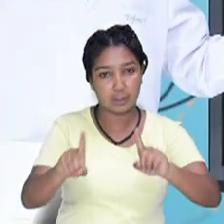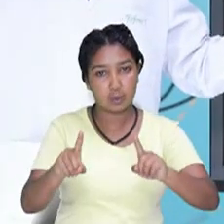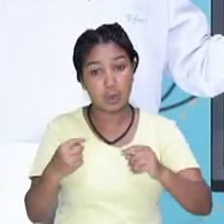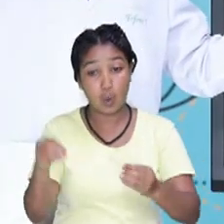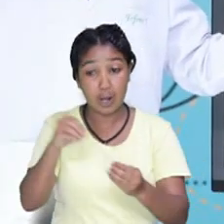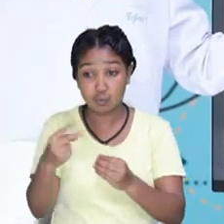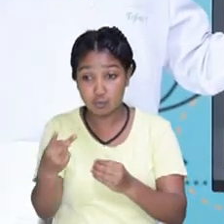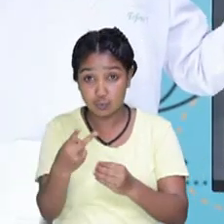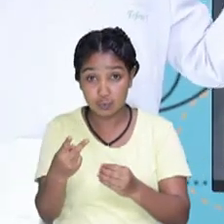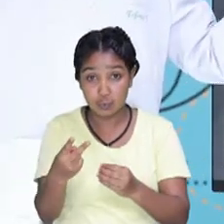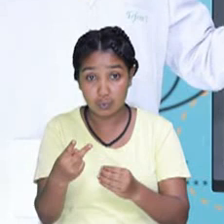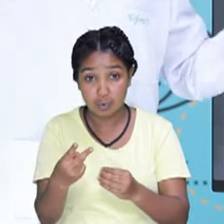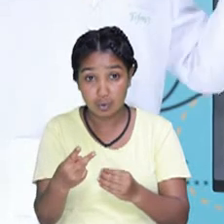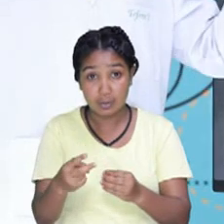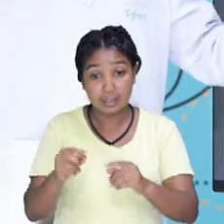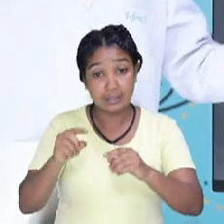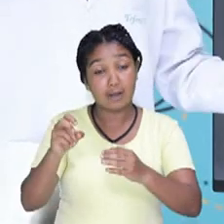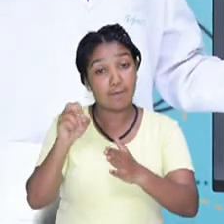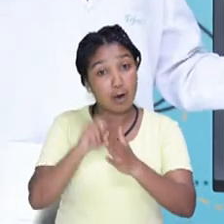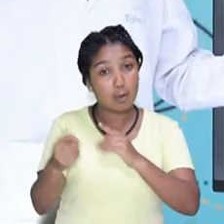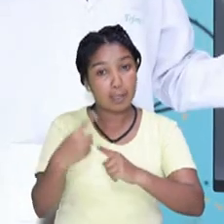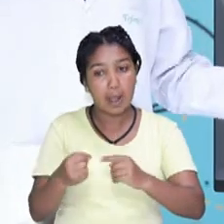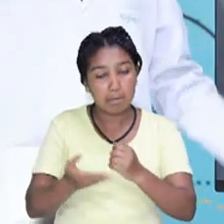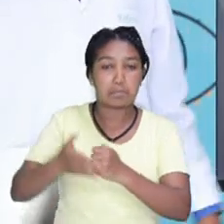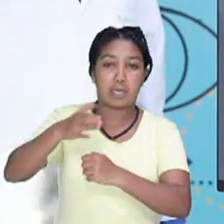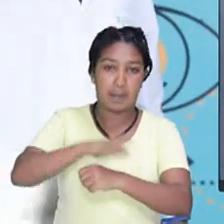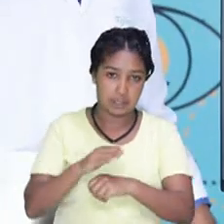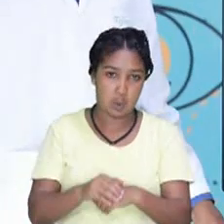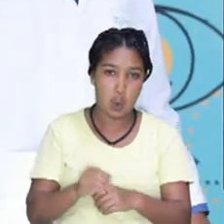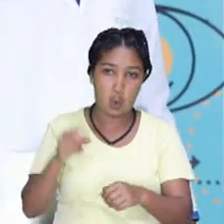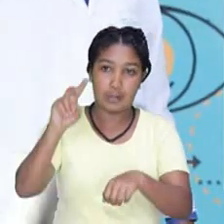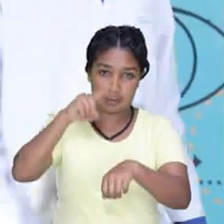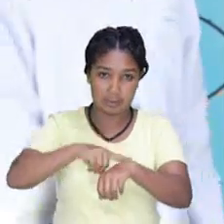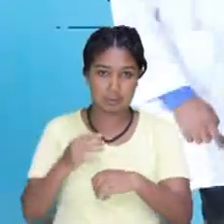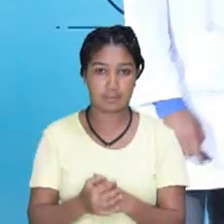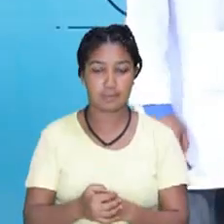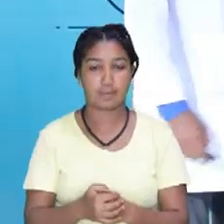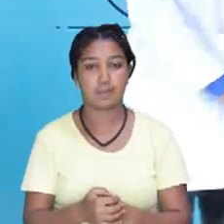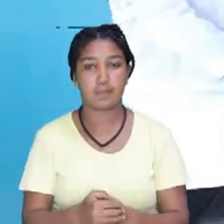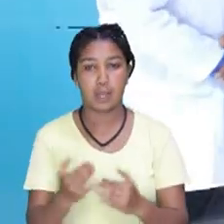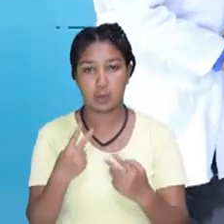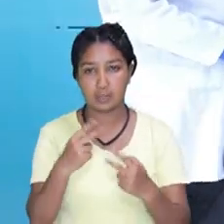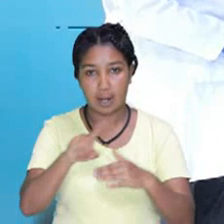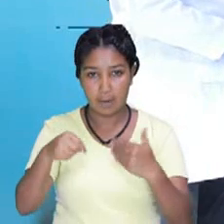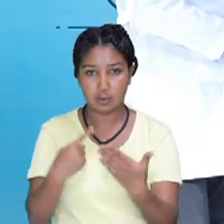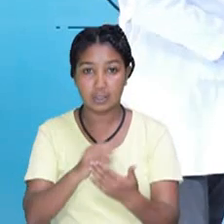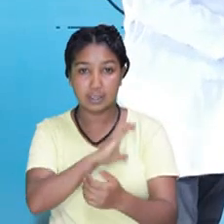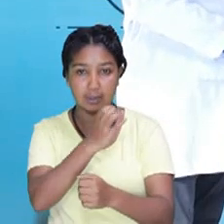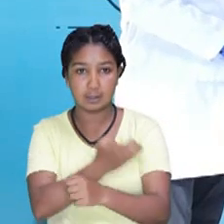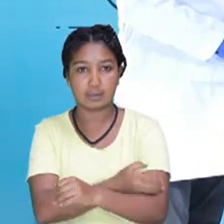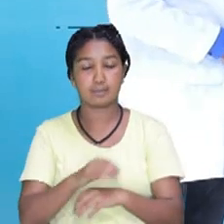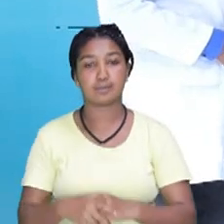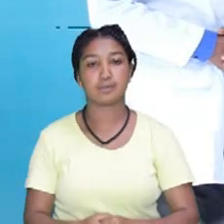when you add these two, the value becomes doubled. It won't be cancelled out. Now let's see about